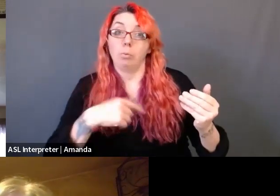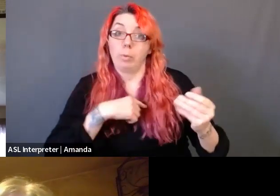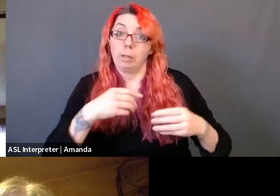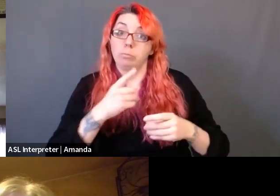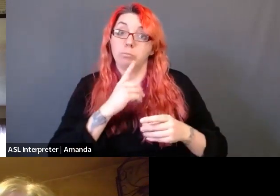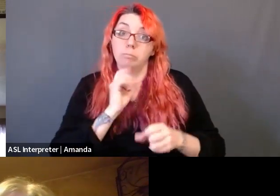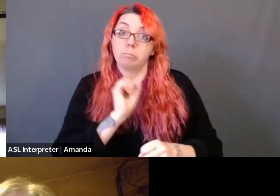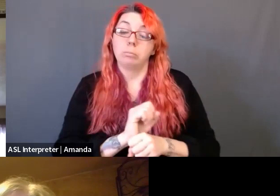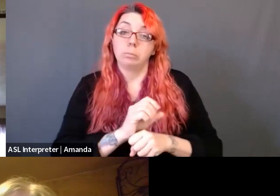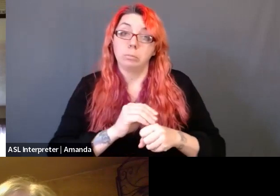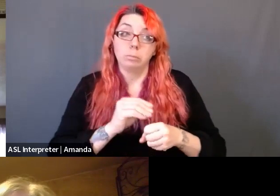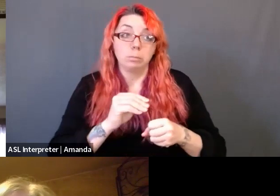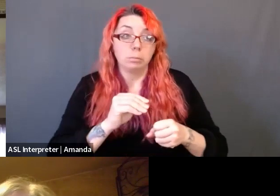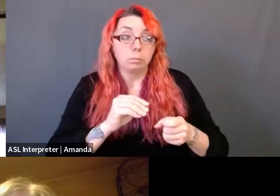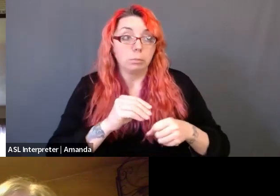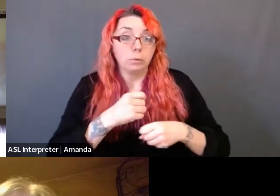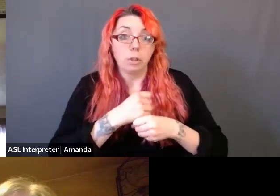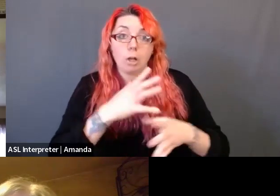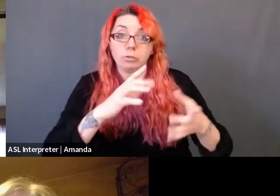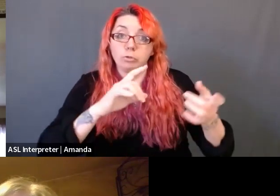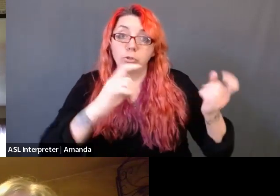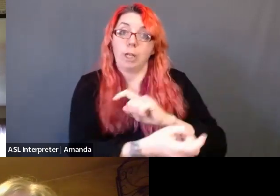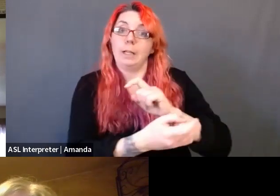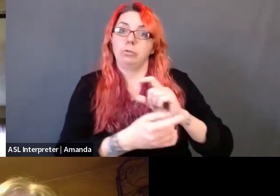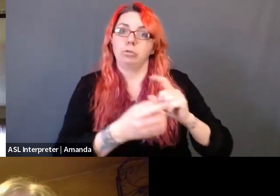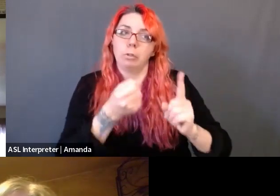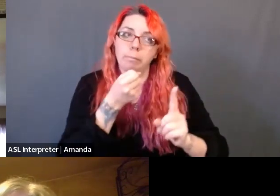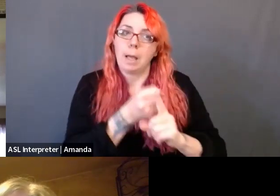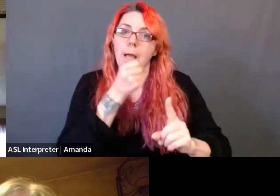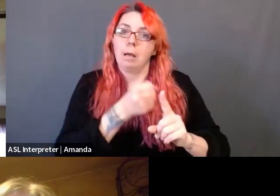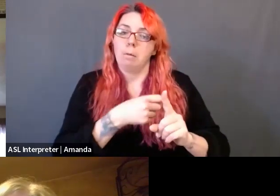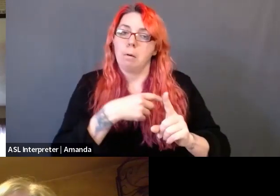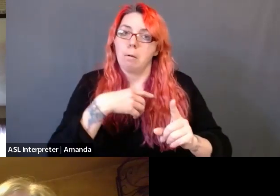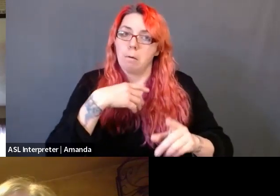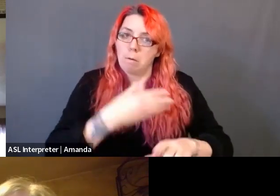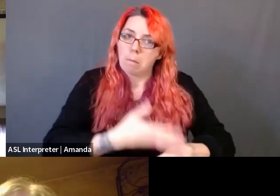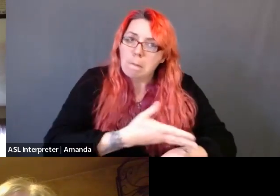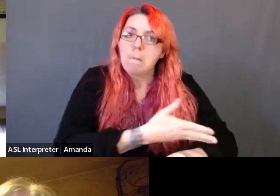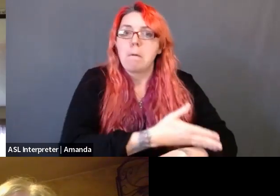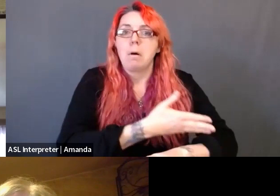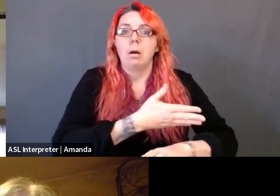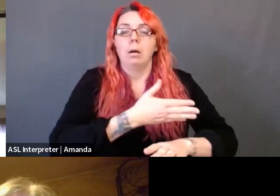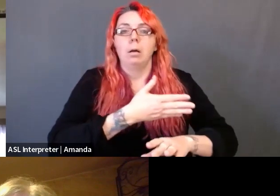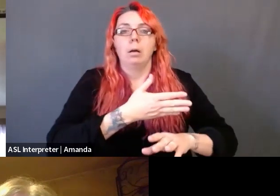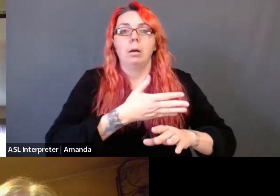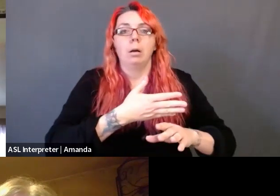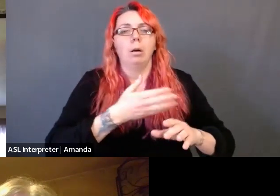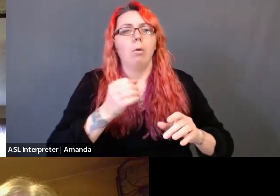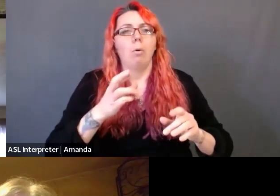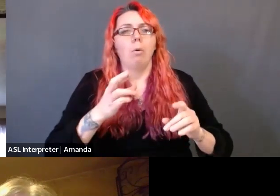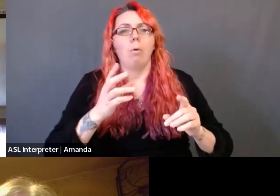or the kinds of spaces and having the kind of impact that is necessary, as opposed to you know, just the look of it all,